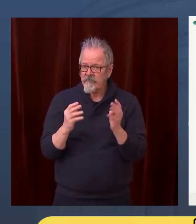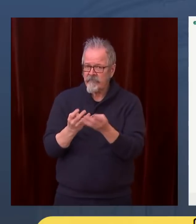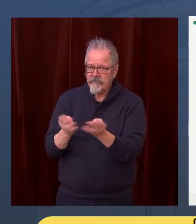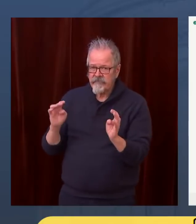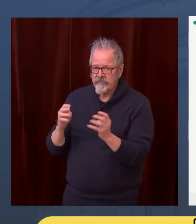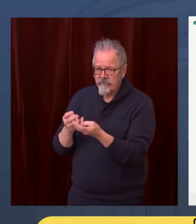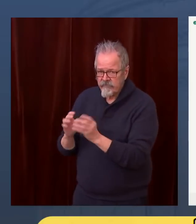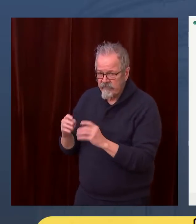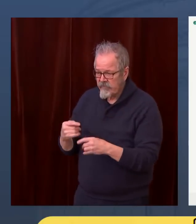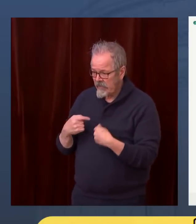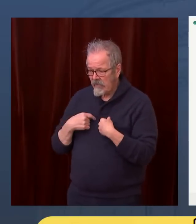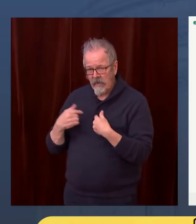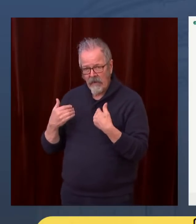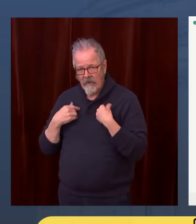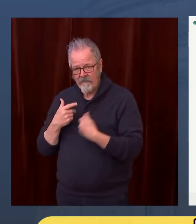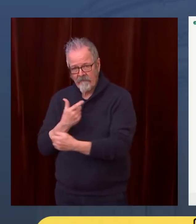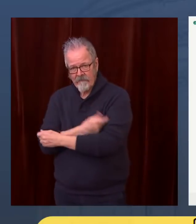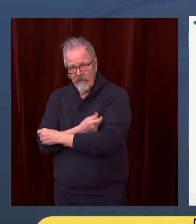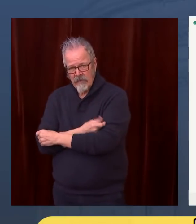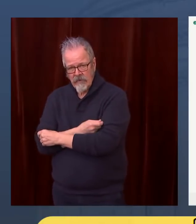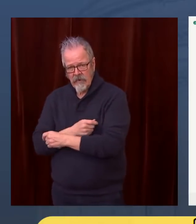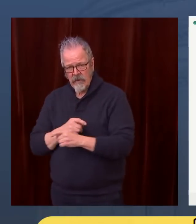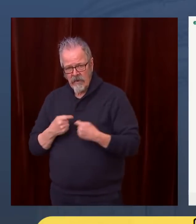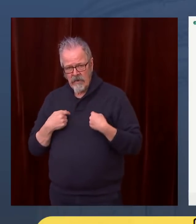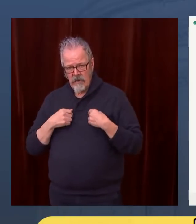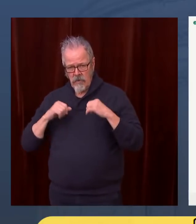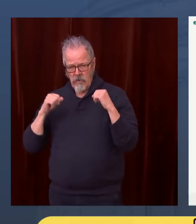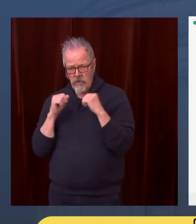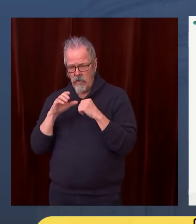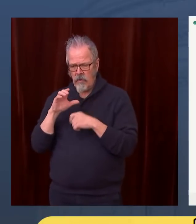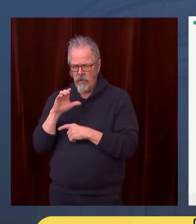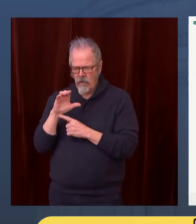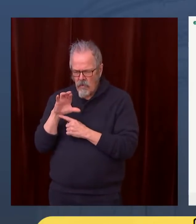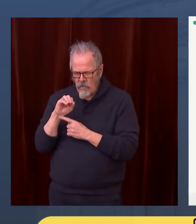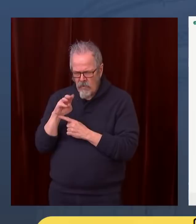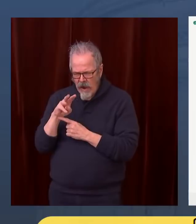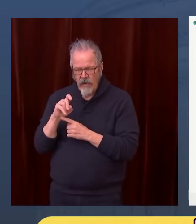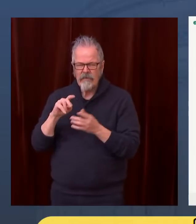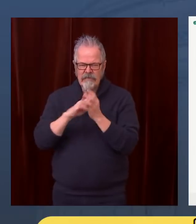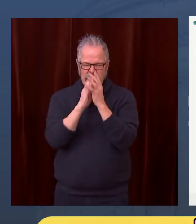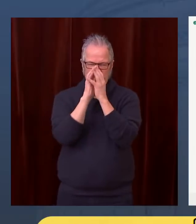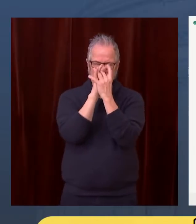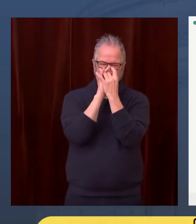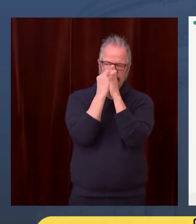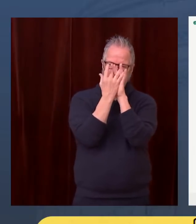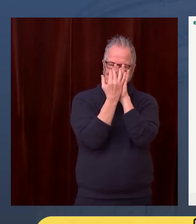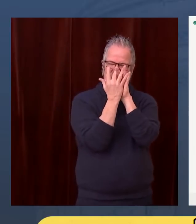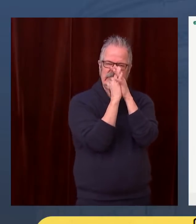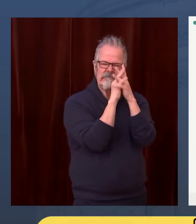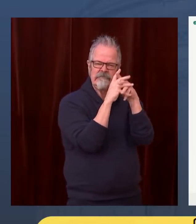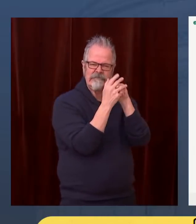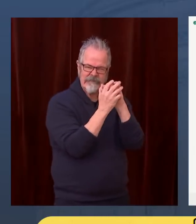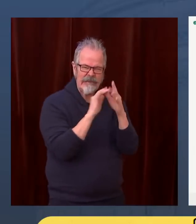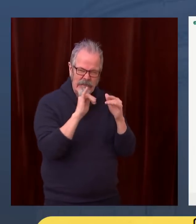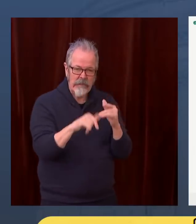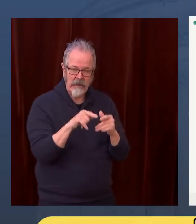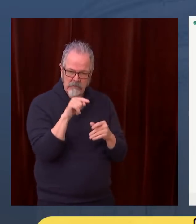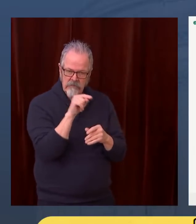are vaccinated, boosted. I'm talking about in general, when you're around indoor crowded situations, be careful and wear the mask. And